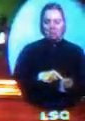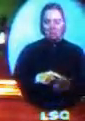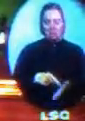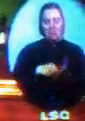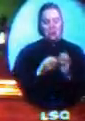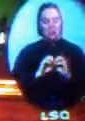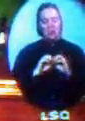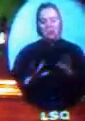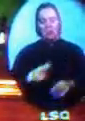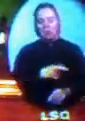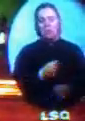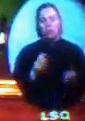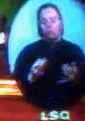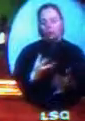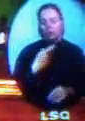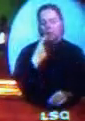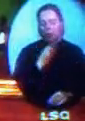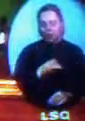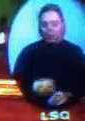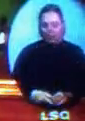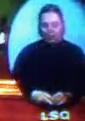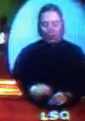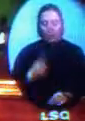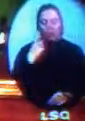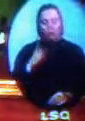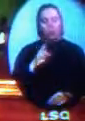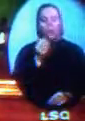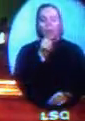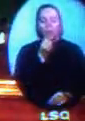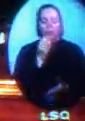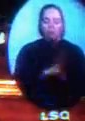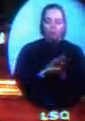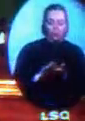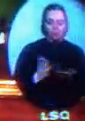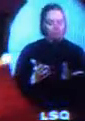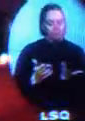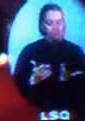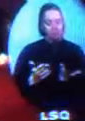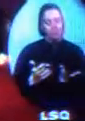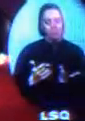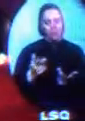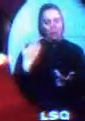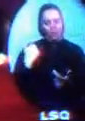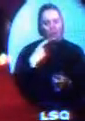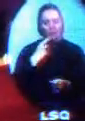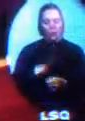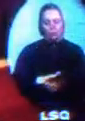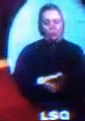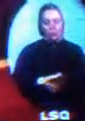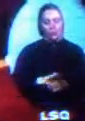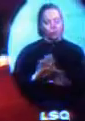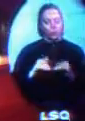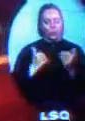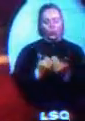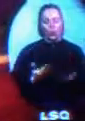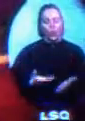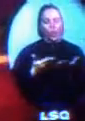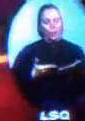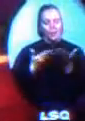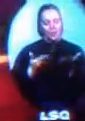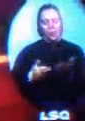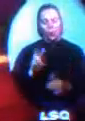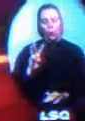the food safety issues. Originally committing to implement all the Weatherhill recommendations, the Minister